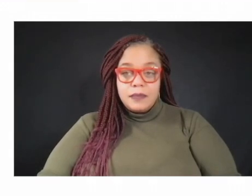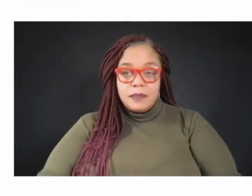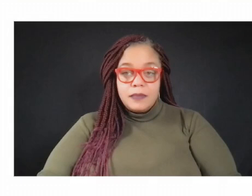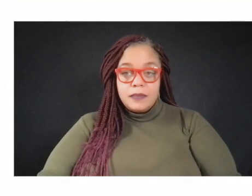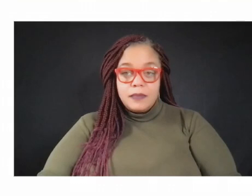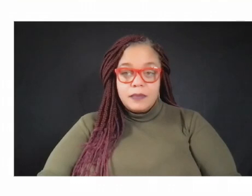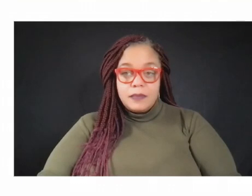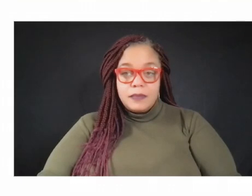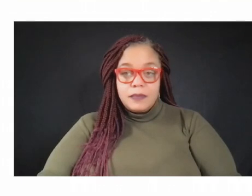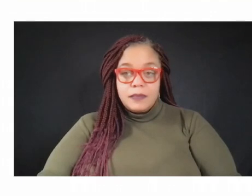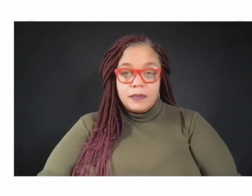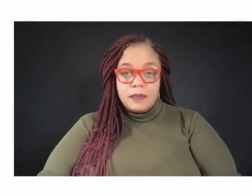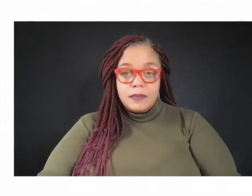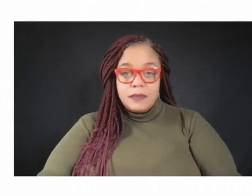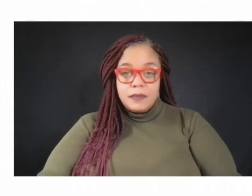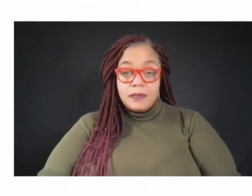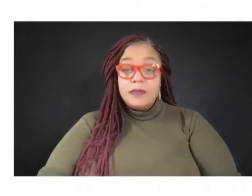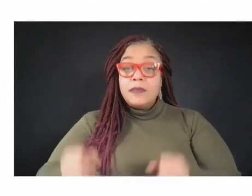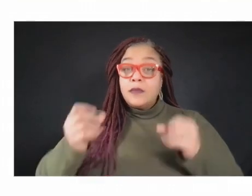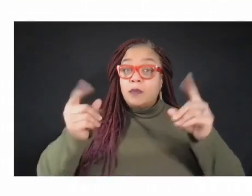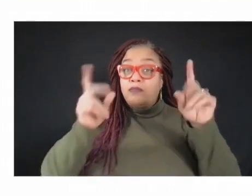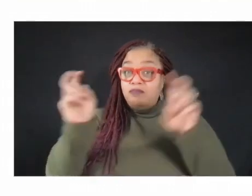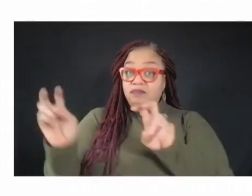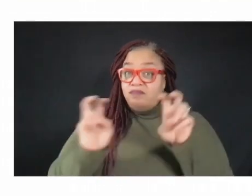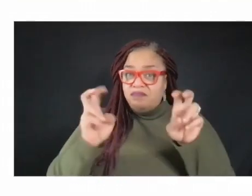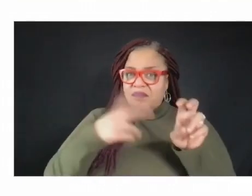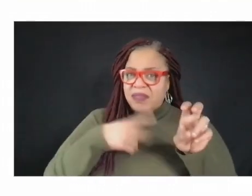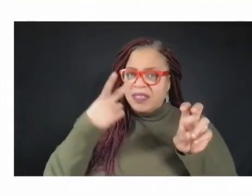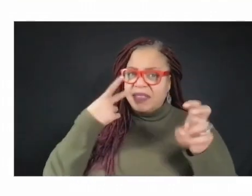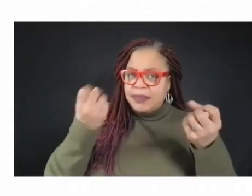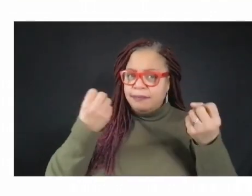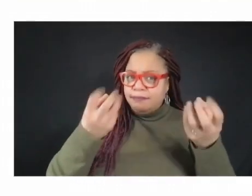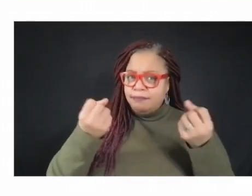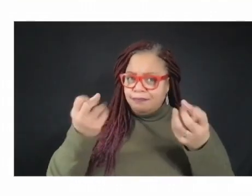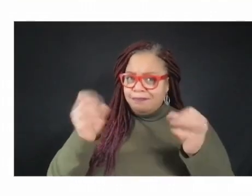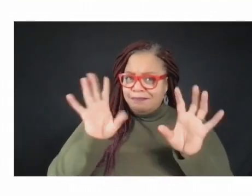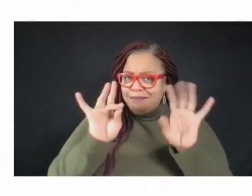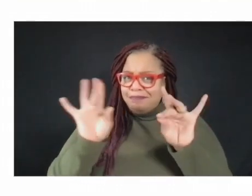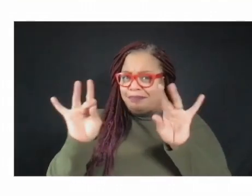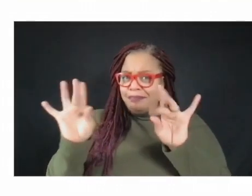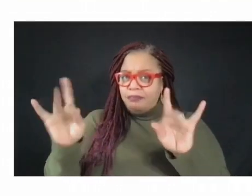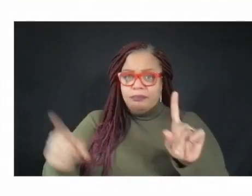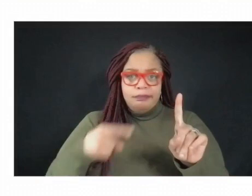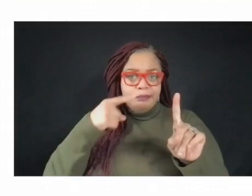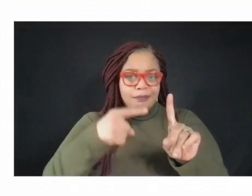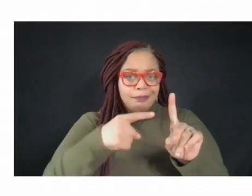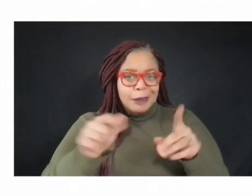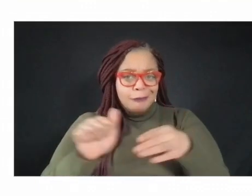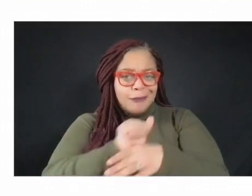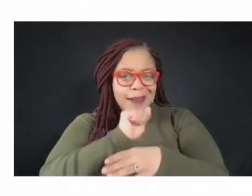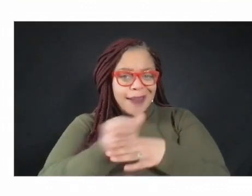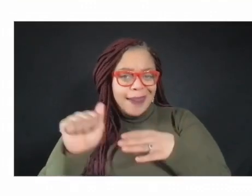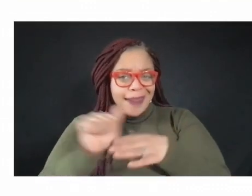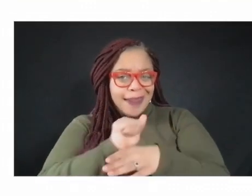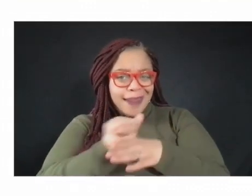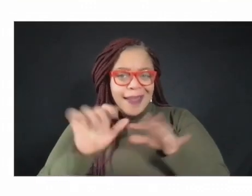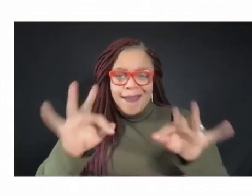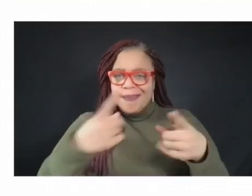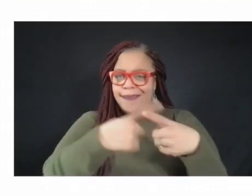So I'm seeing several stickies pertaining to training of different types of